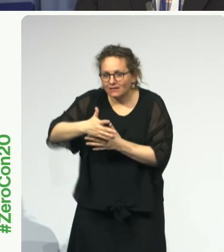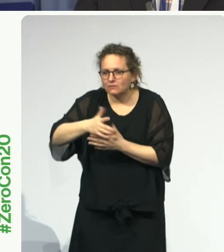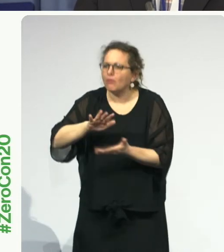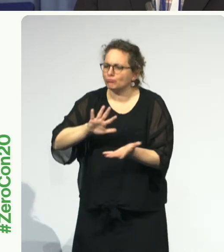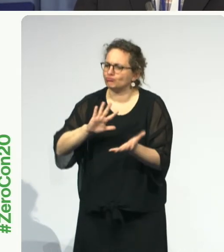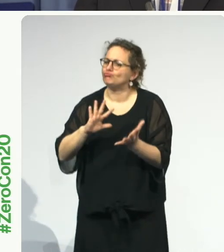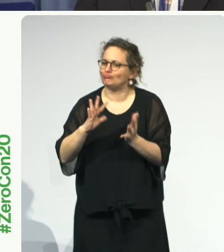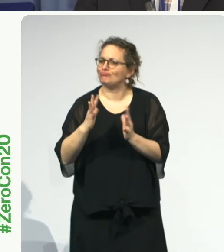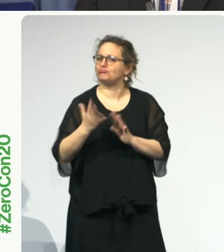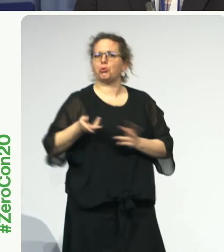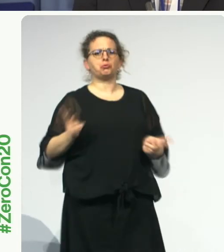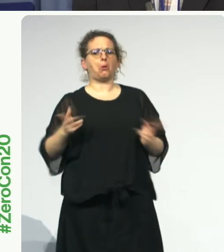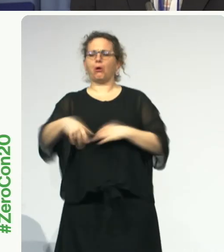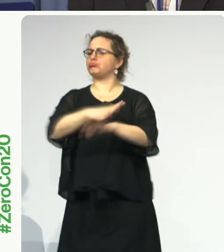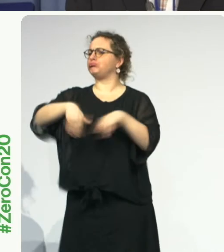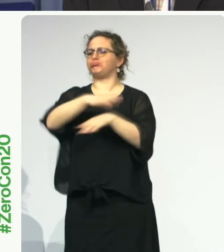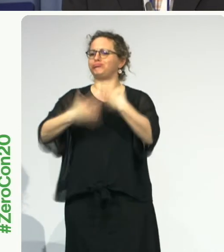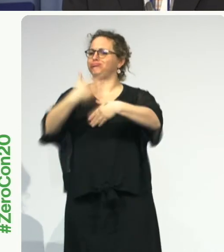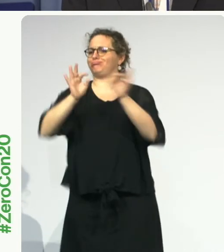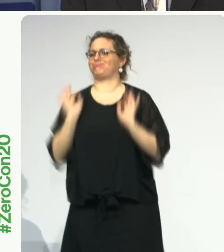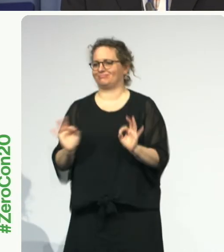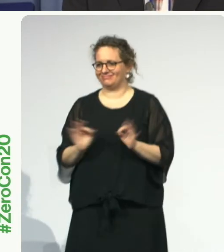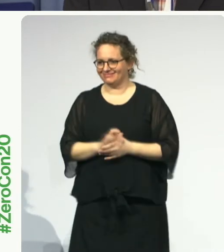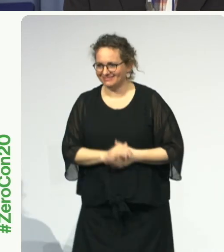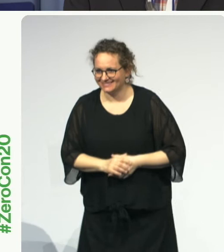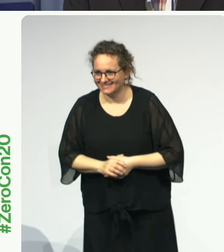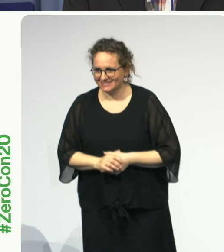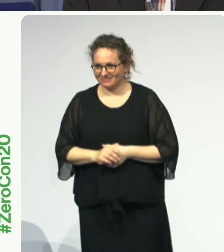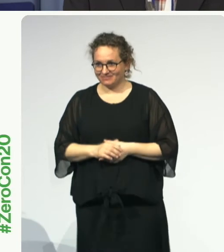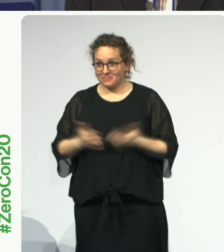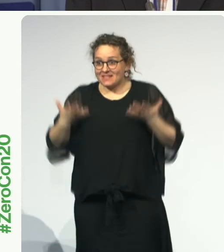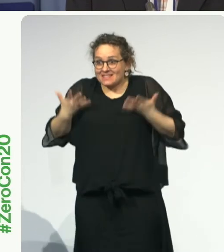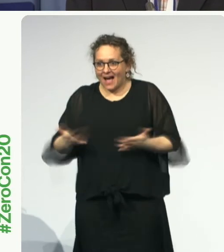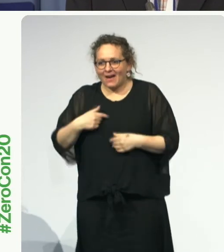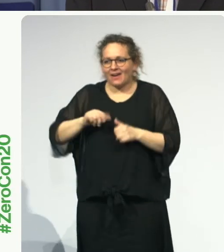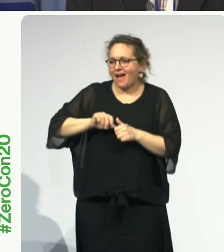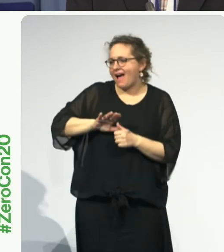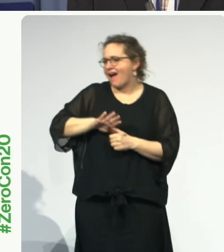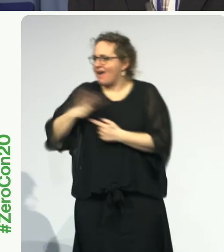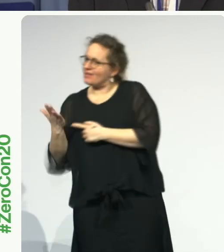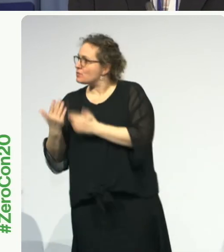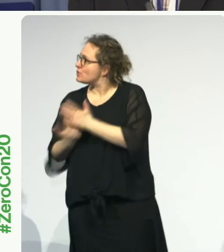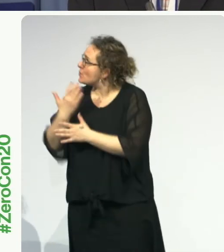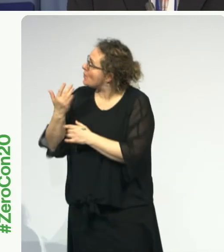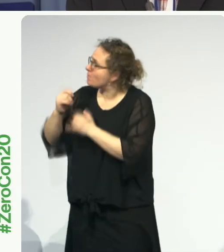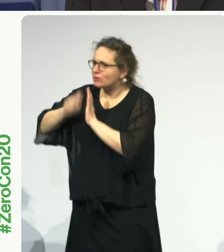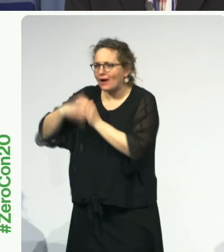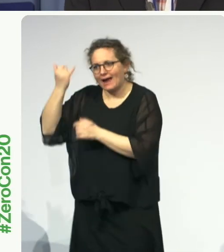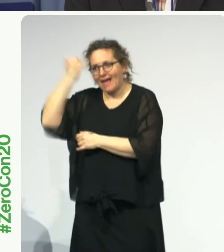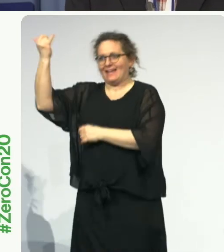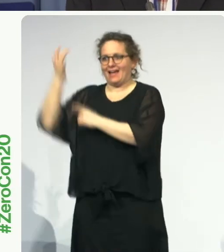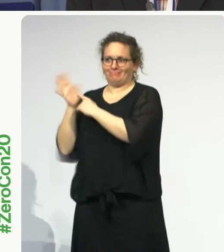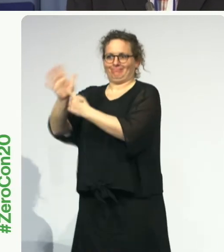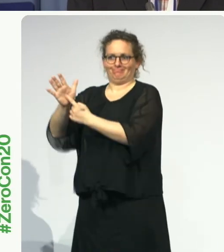Now, I want to come to another innovation closely related to the environment and